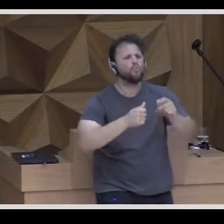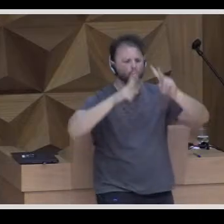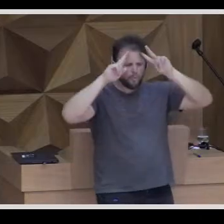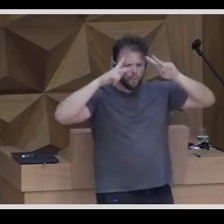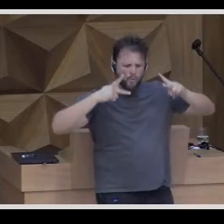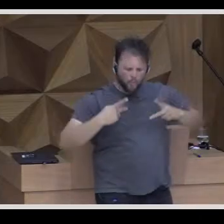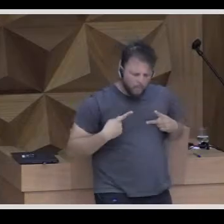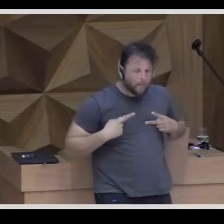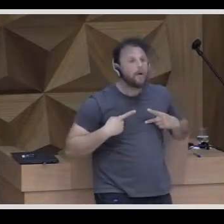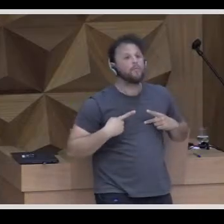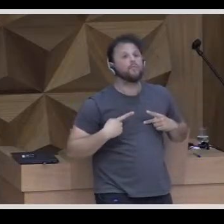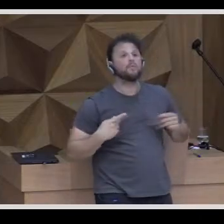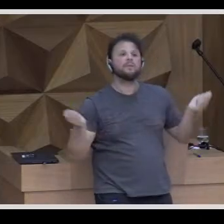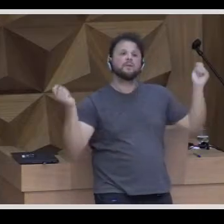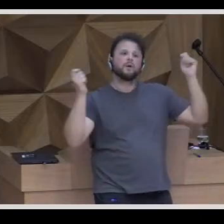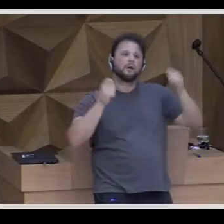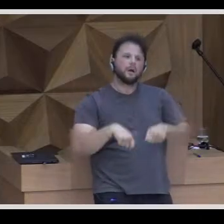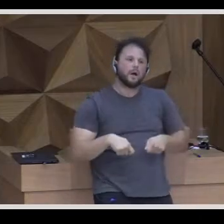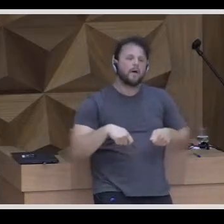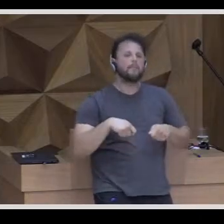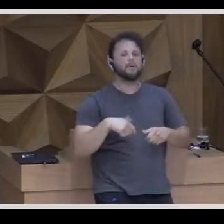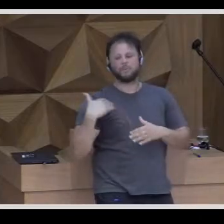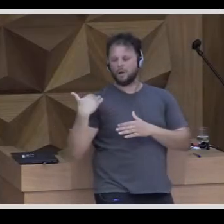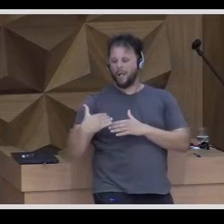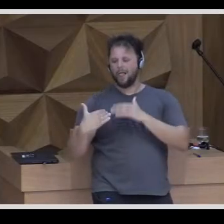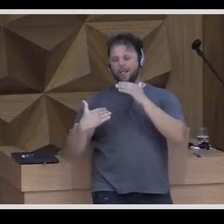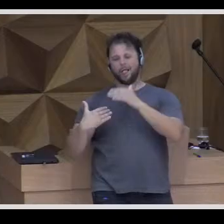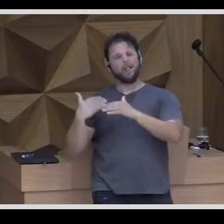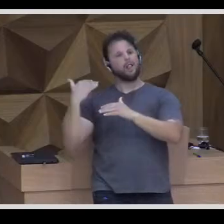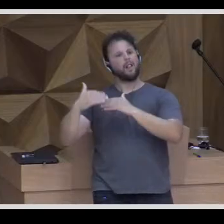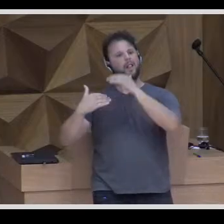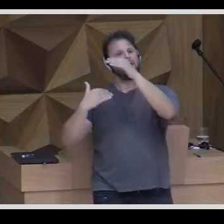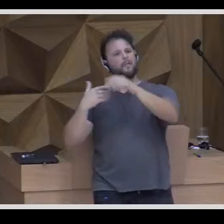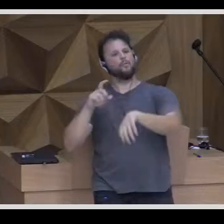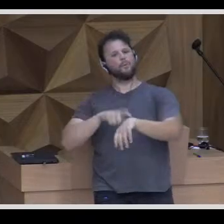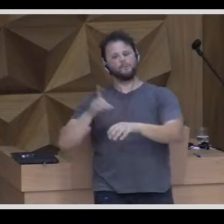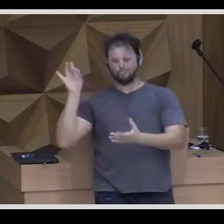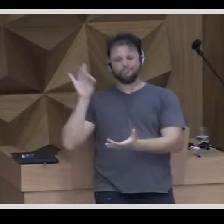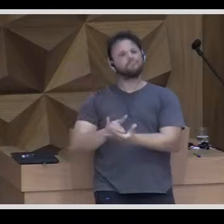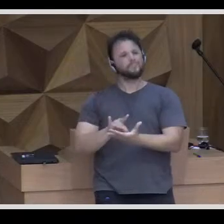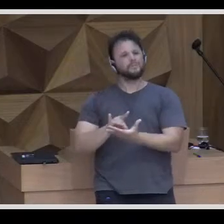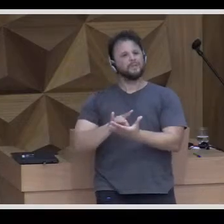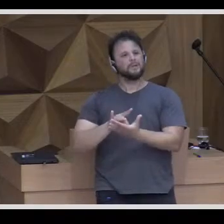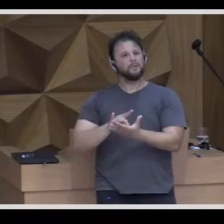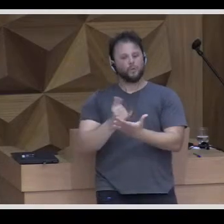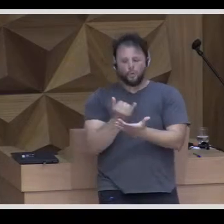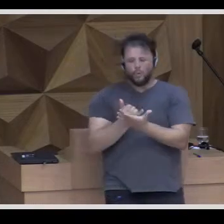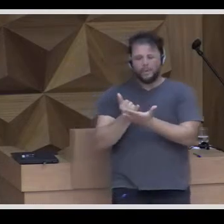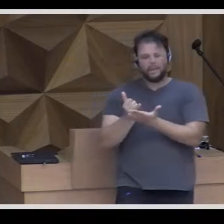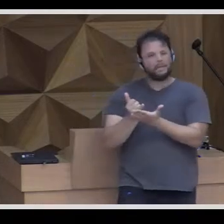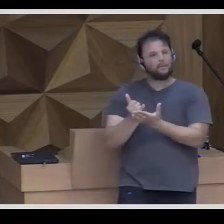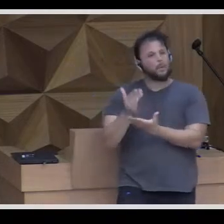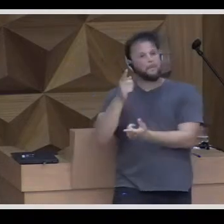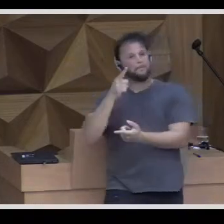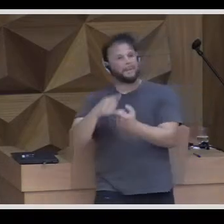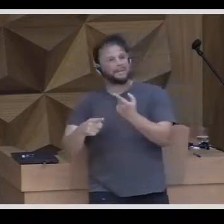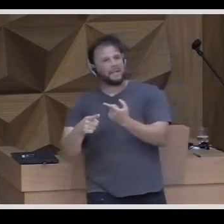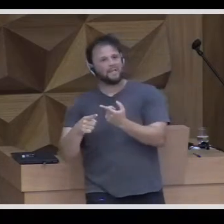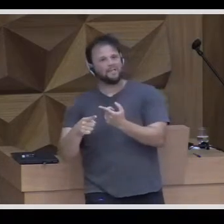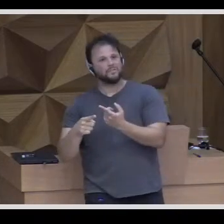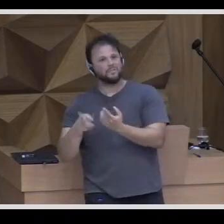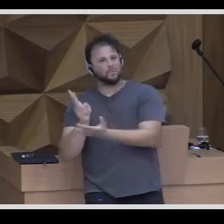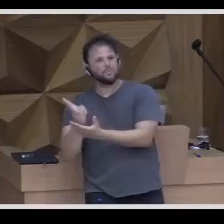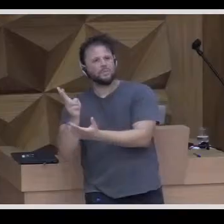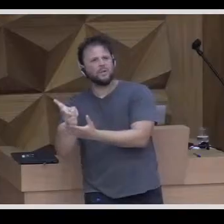at every kind of decision point, starting from, should we even be doing this? Is this actually a problem that we want to